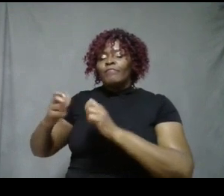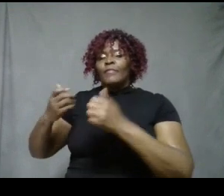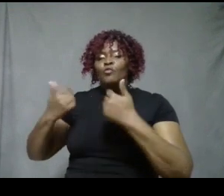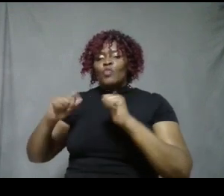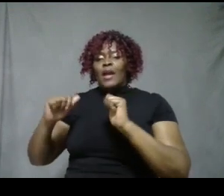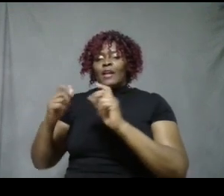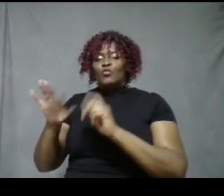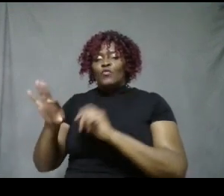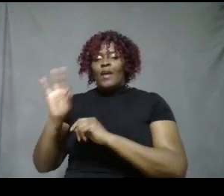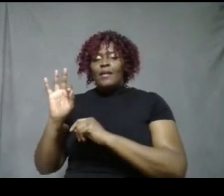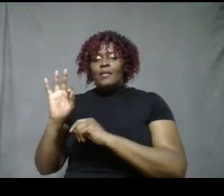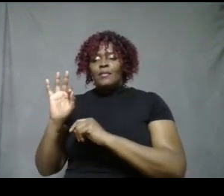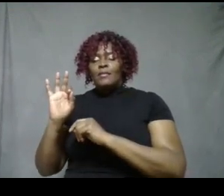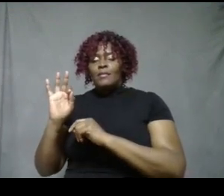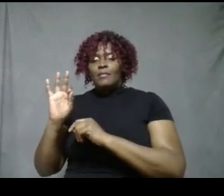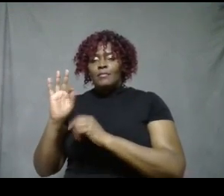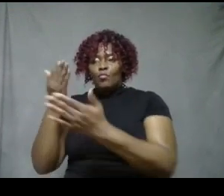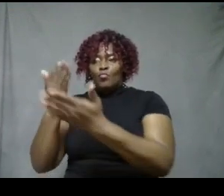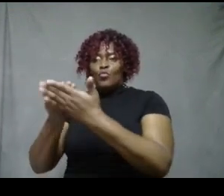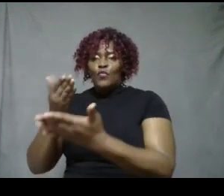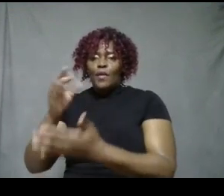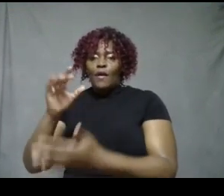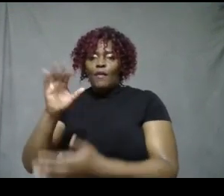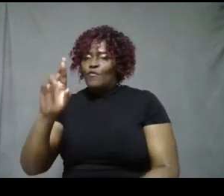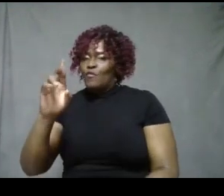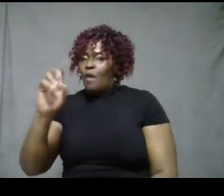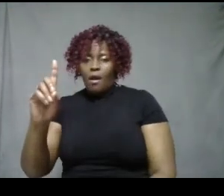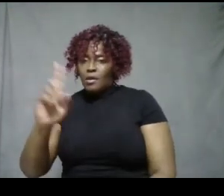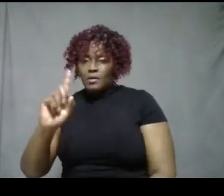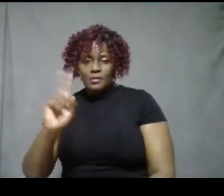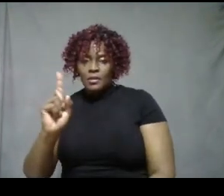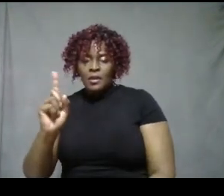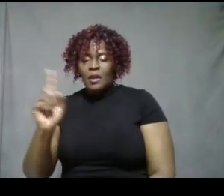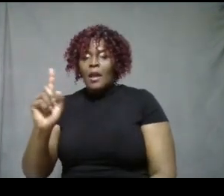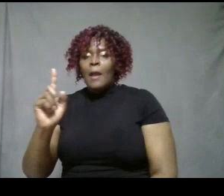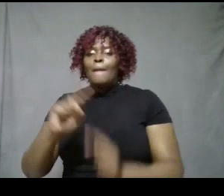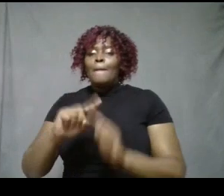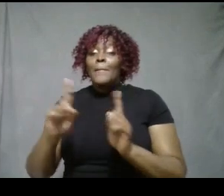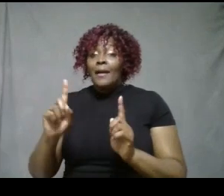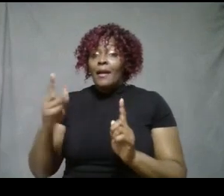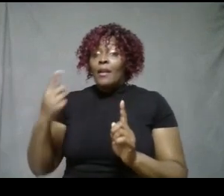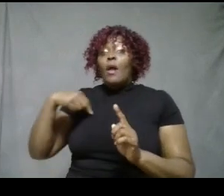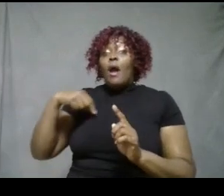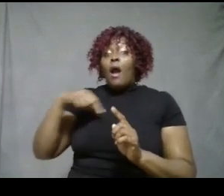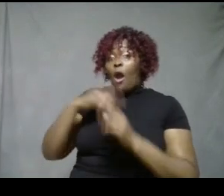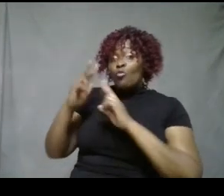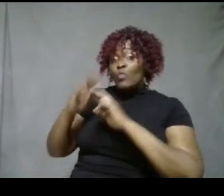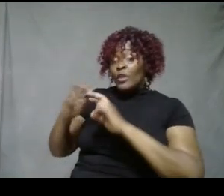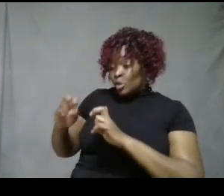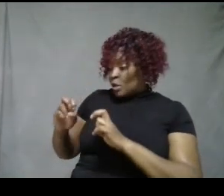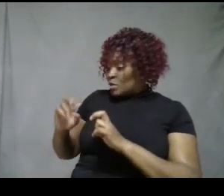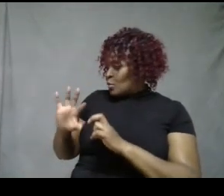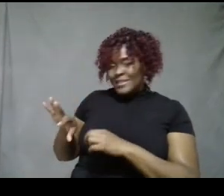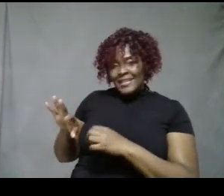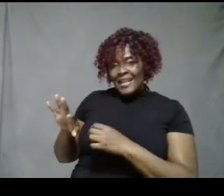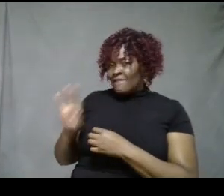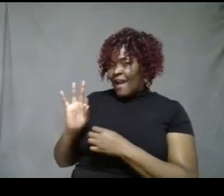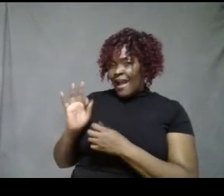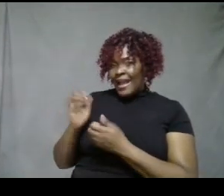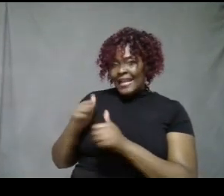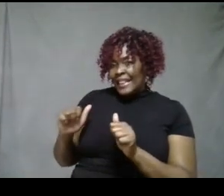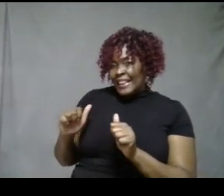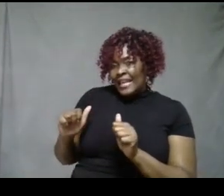for fraud, but it did not appear from the discovery that there was anything other than